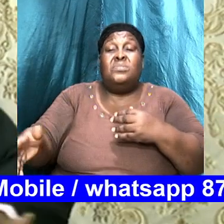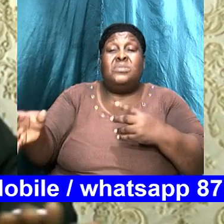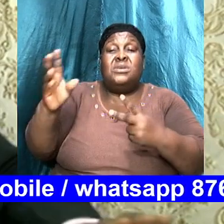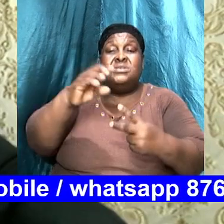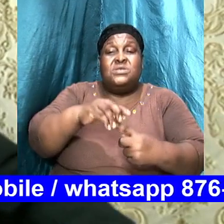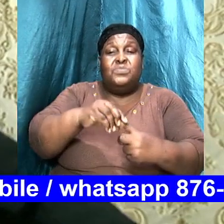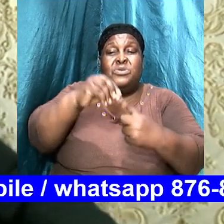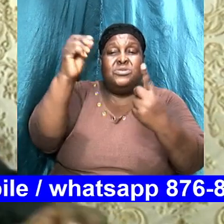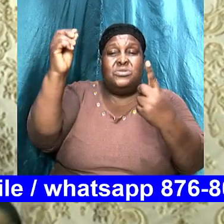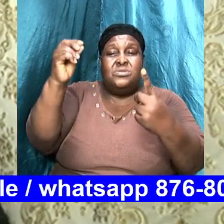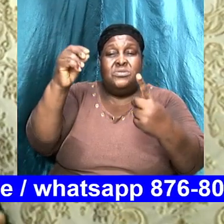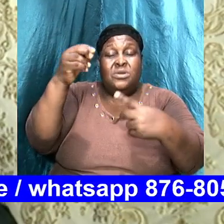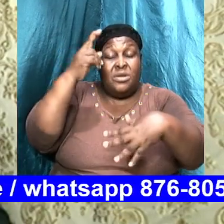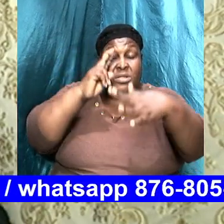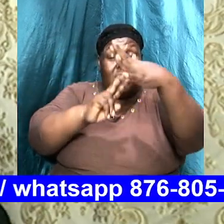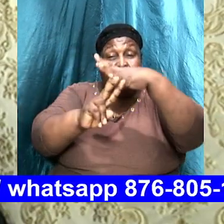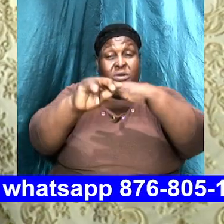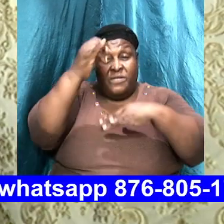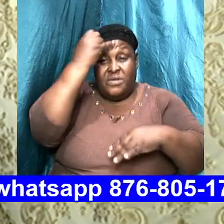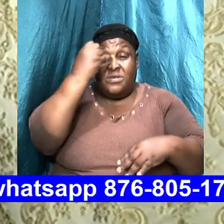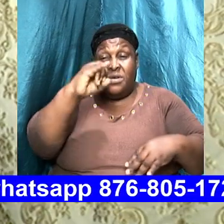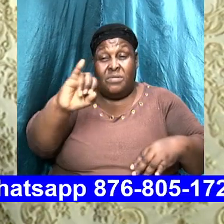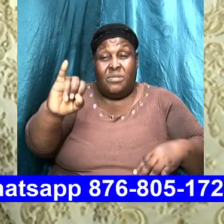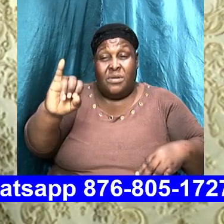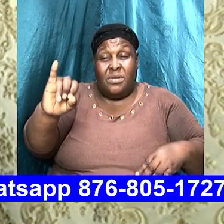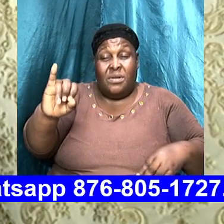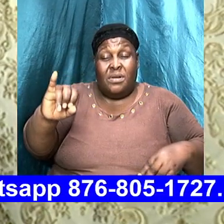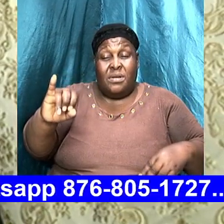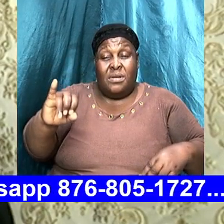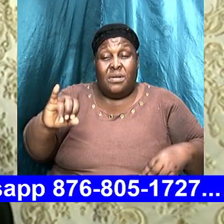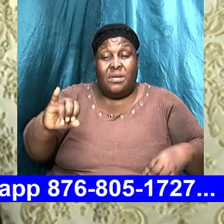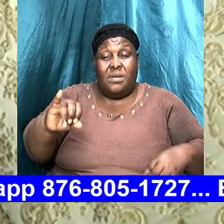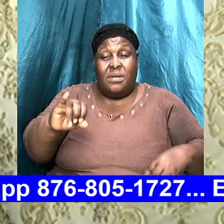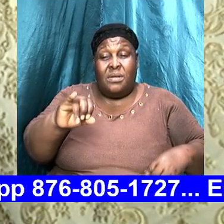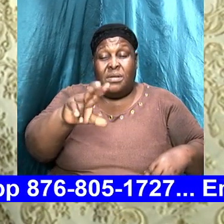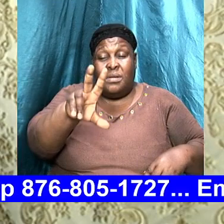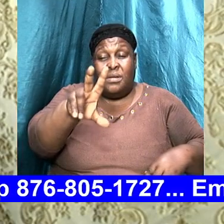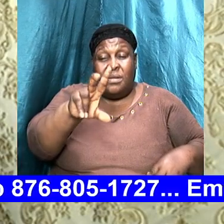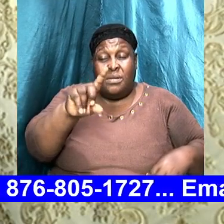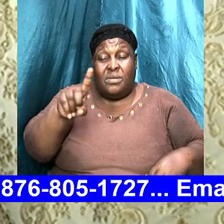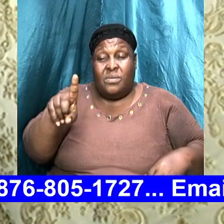the prophet Jeremiah Jeremiah 31 verses 31 through to 33